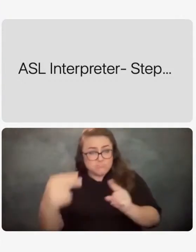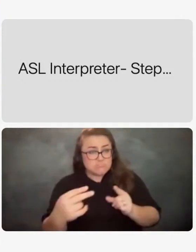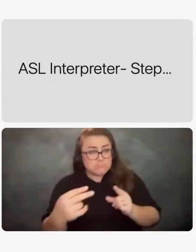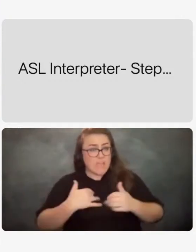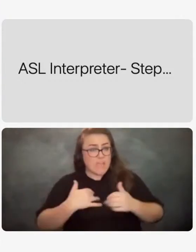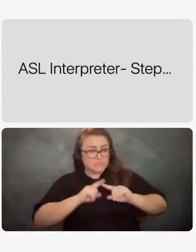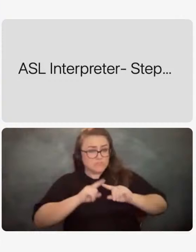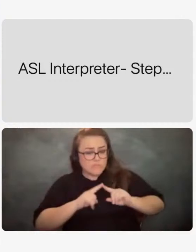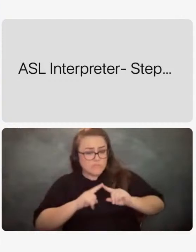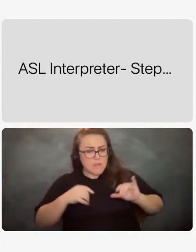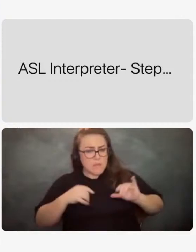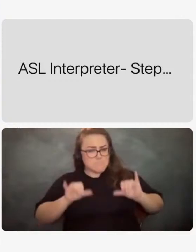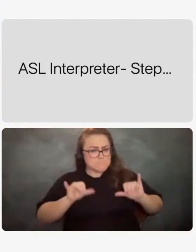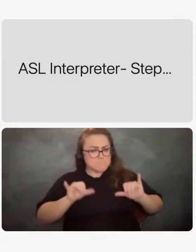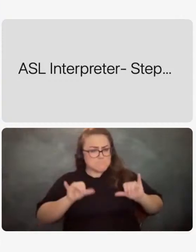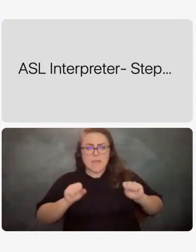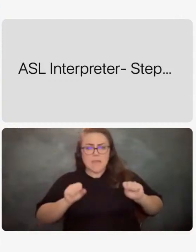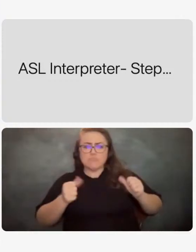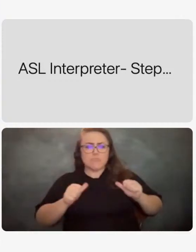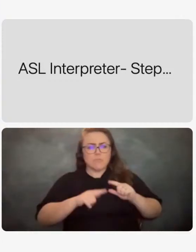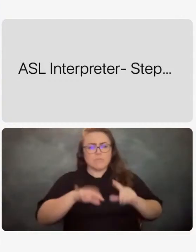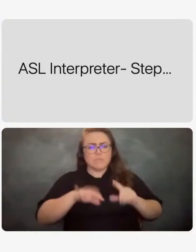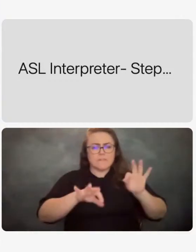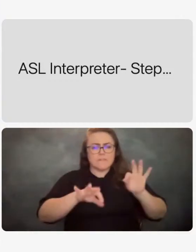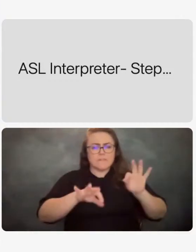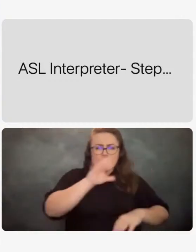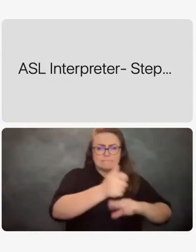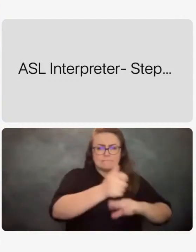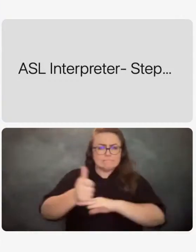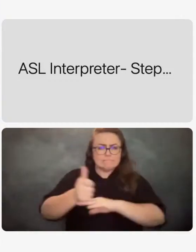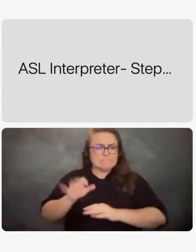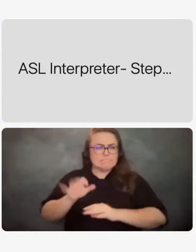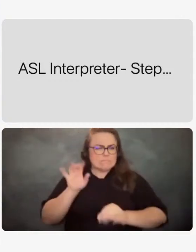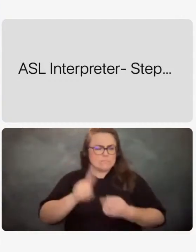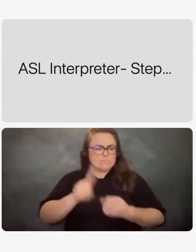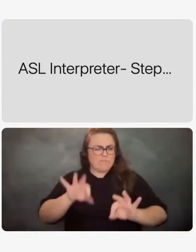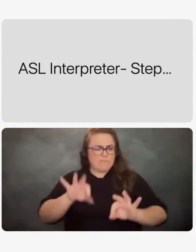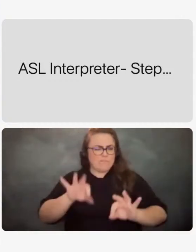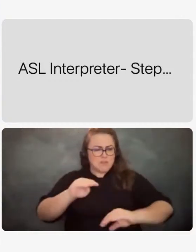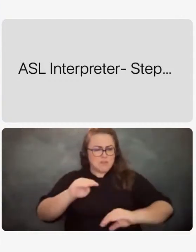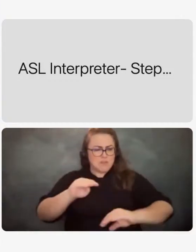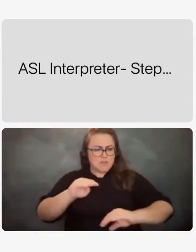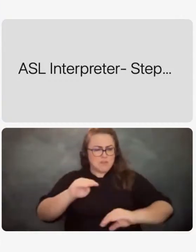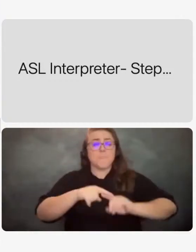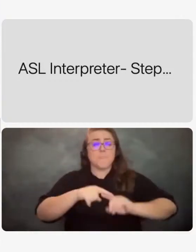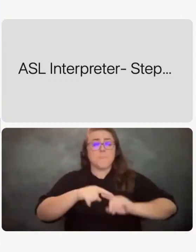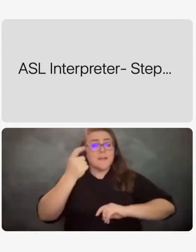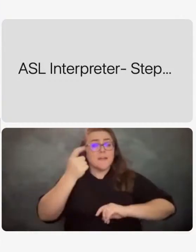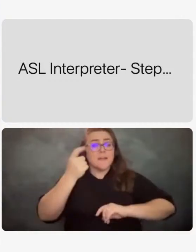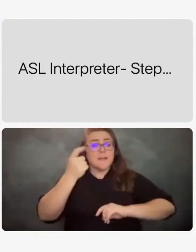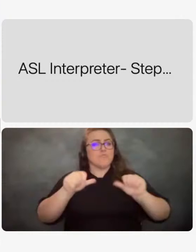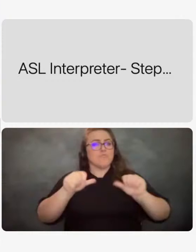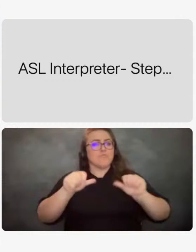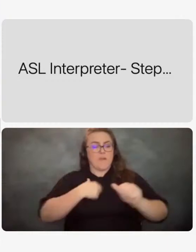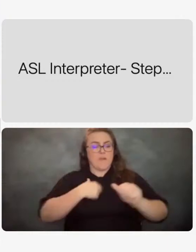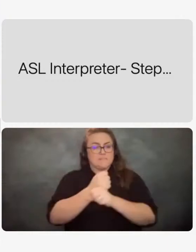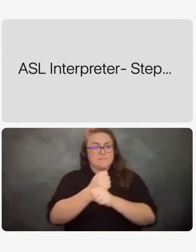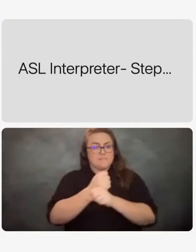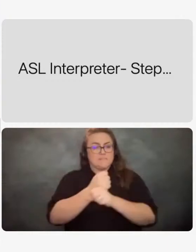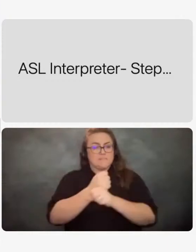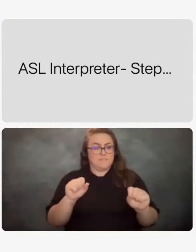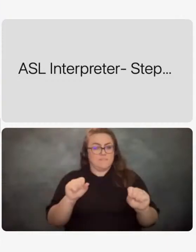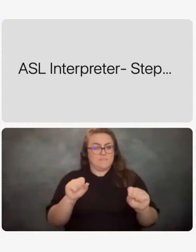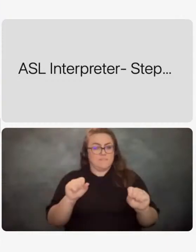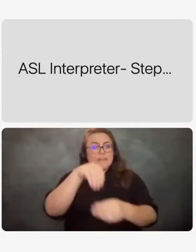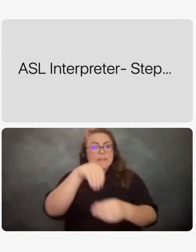adjacencies that you would want to have for the school. But the idea here is that you would have a safe internal environment for the kids to play where the playground would be. And you